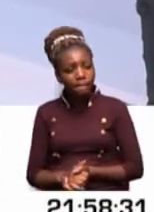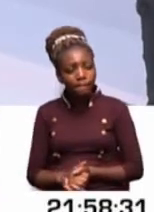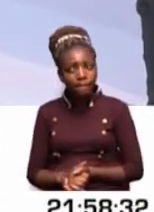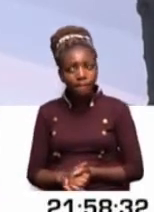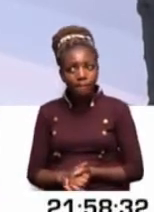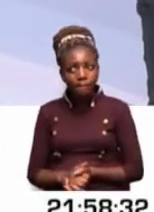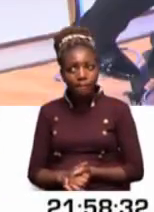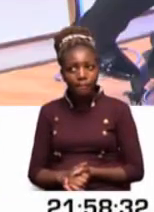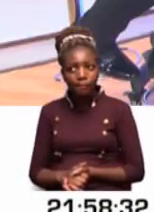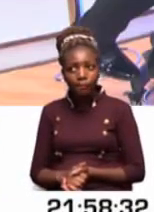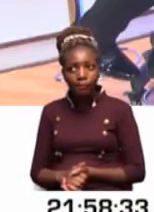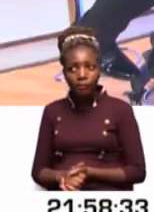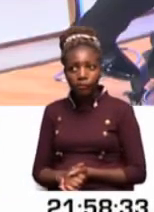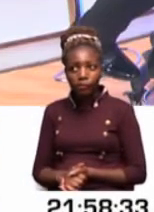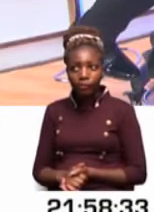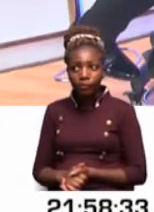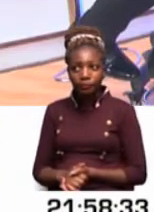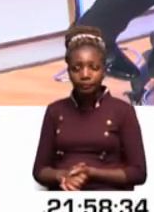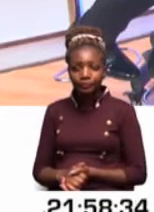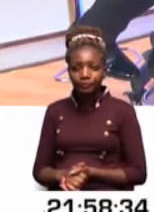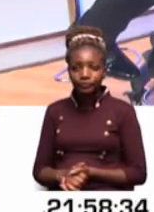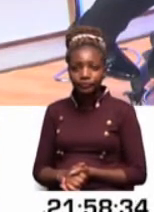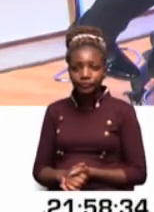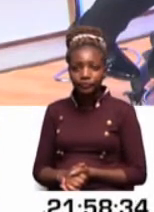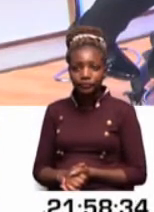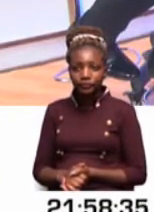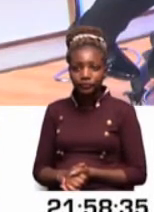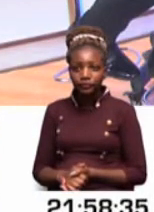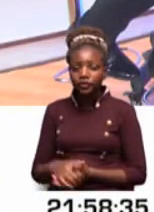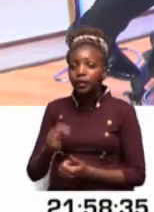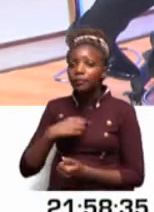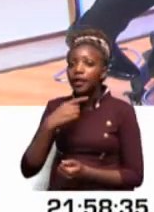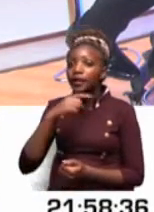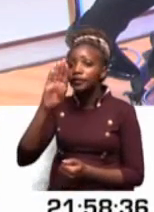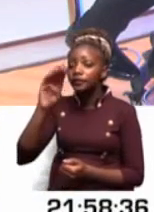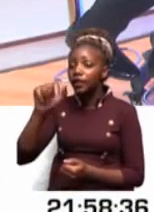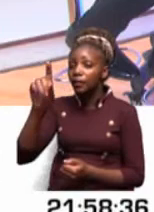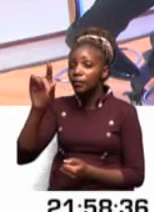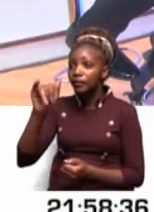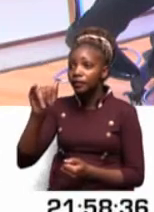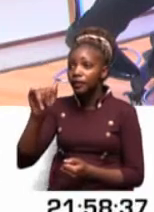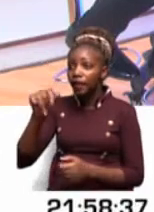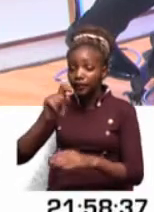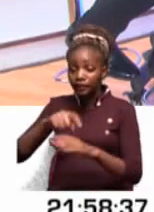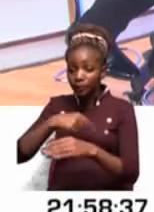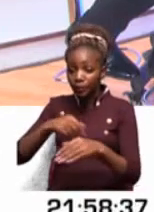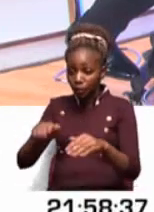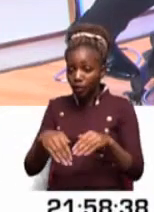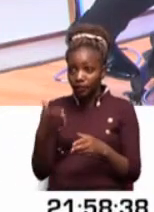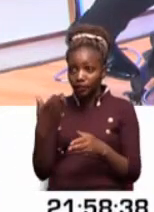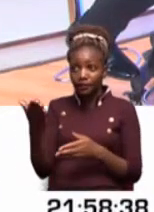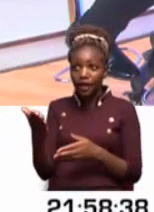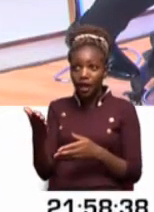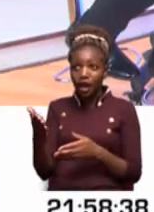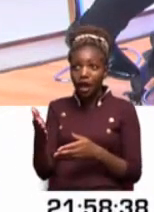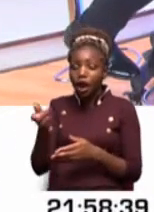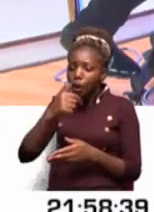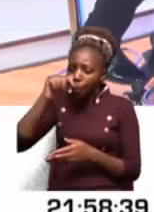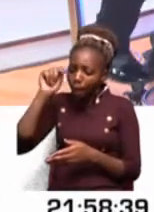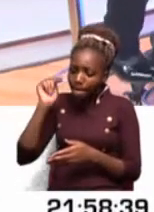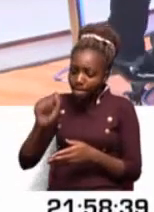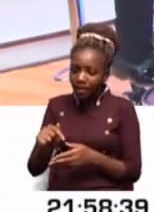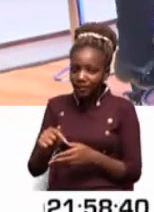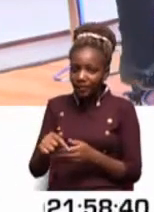day, some of us. In fact, I was just telling Betty just now in the VIP waiting there, we have now to move in this country in a